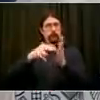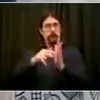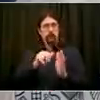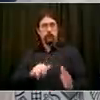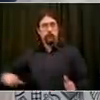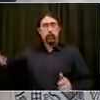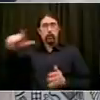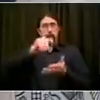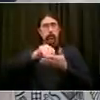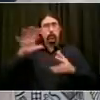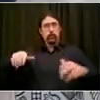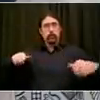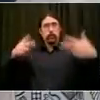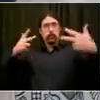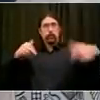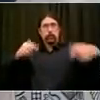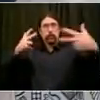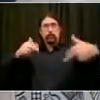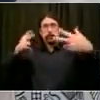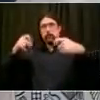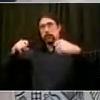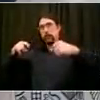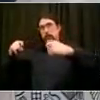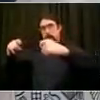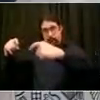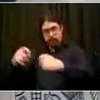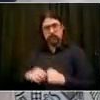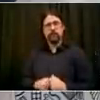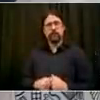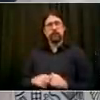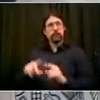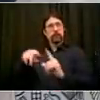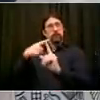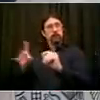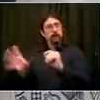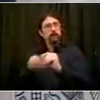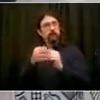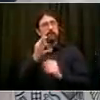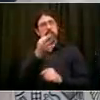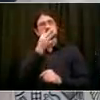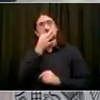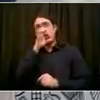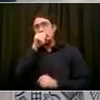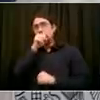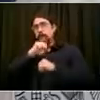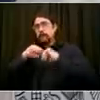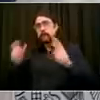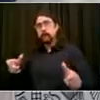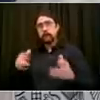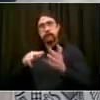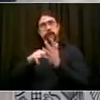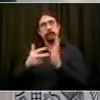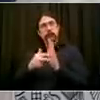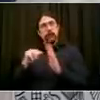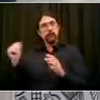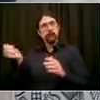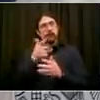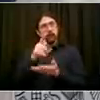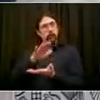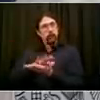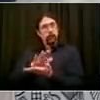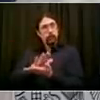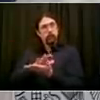First of all, I think from what the governor said yesterday and the numbers certainly reflected. I don't think it's a if the